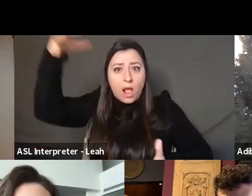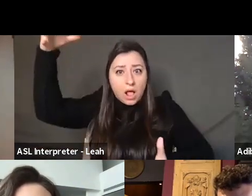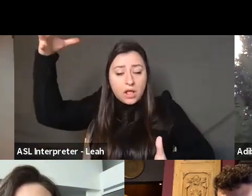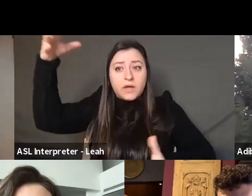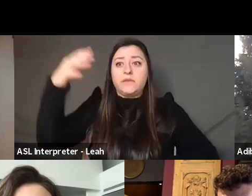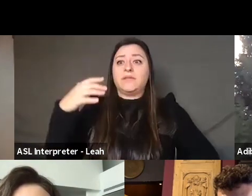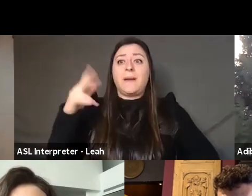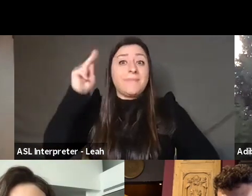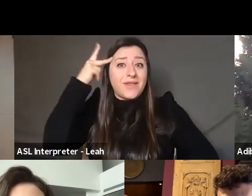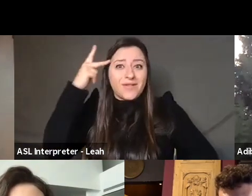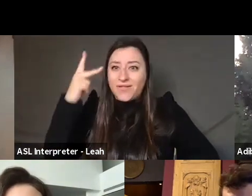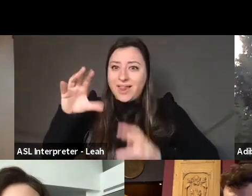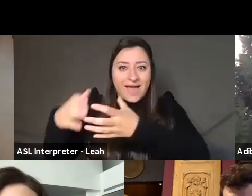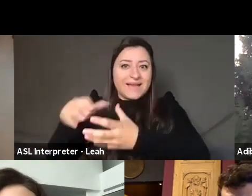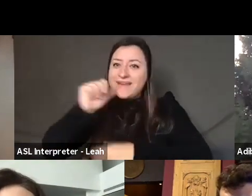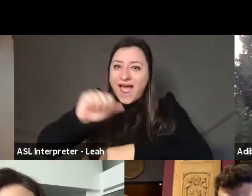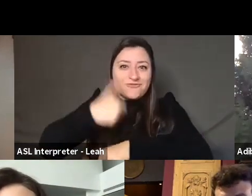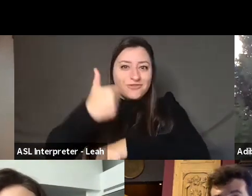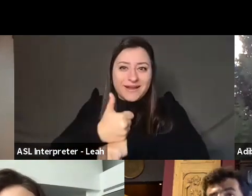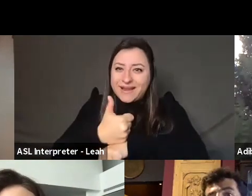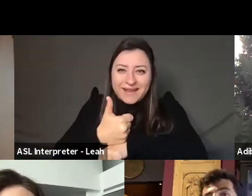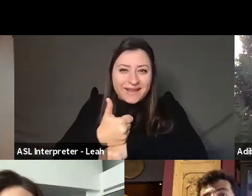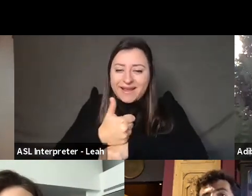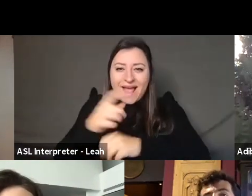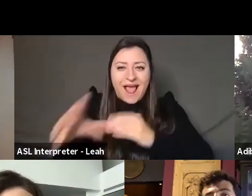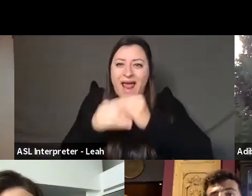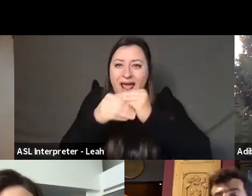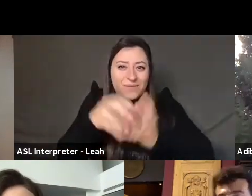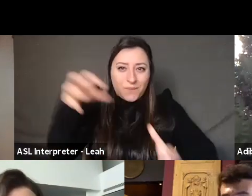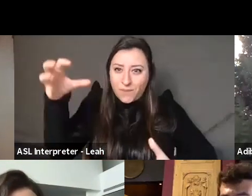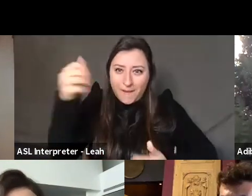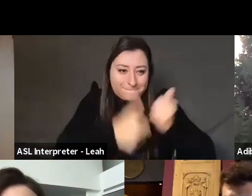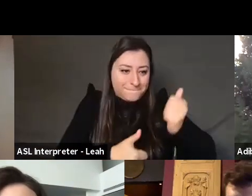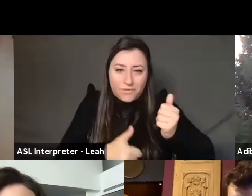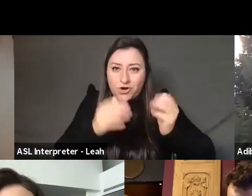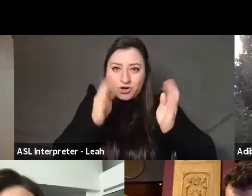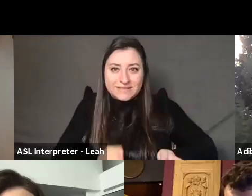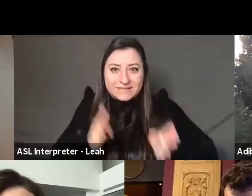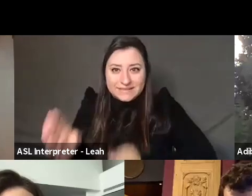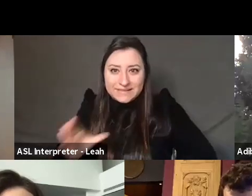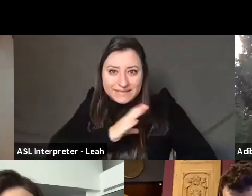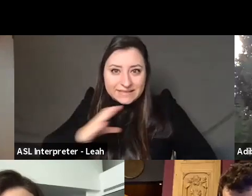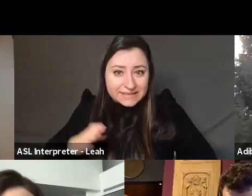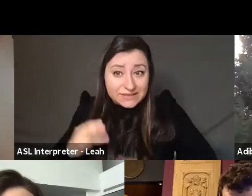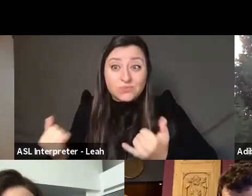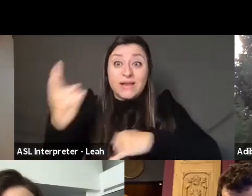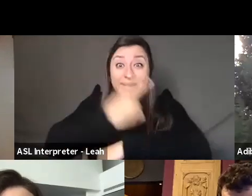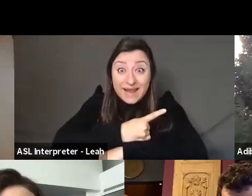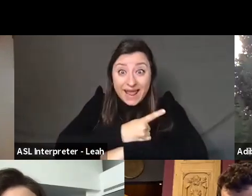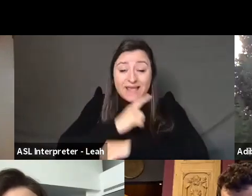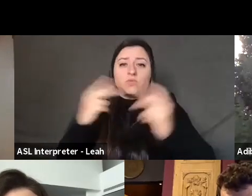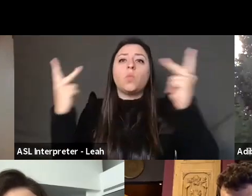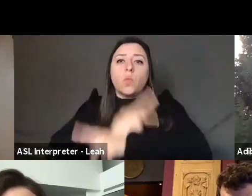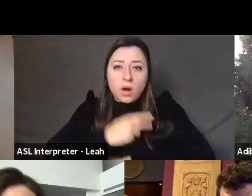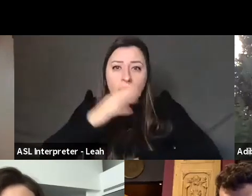political class did not create a single iota of additional wealth per citizen. Today, our economic, social, and financial state is worse